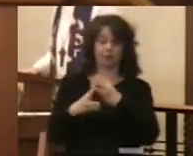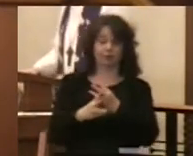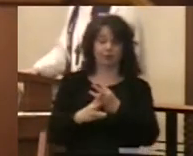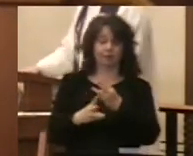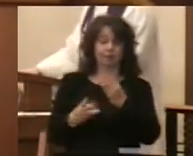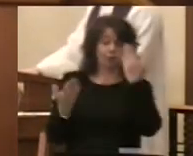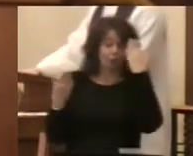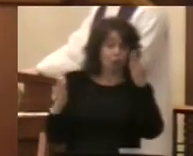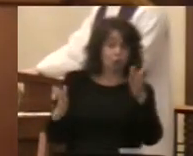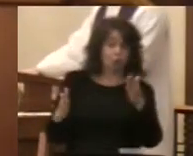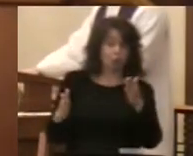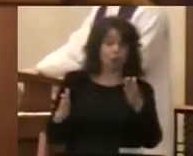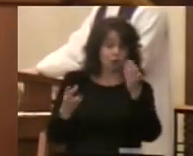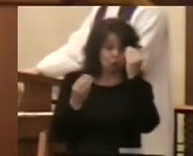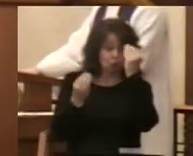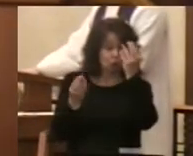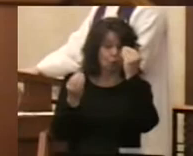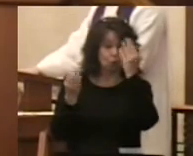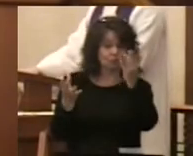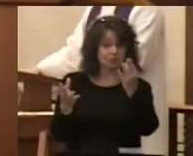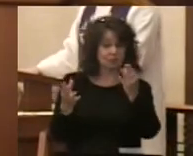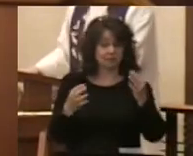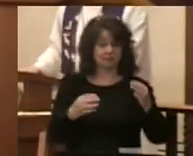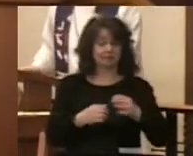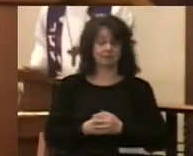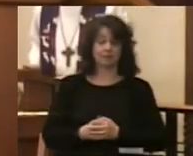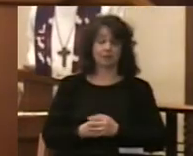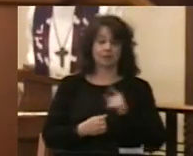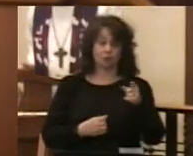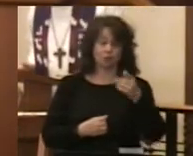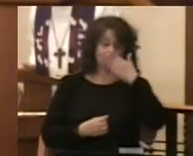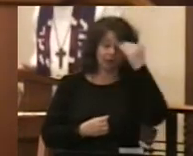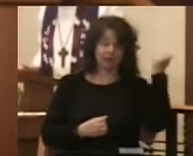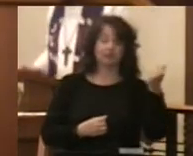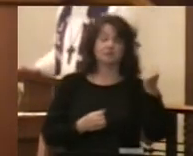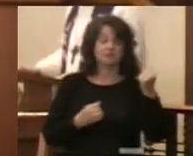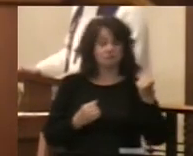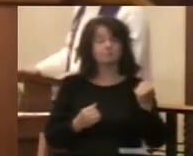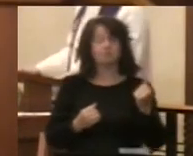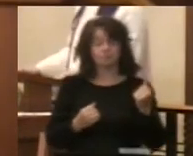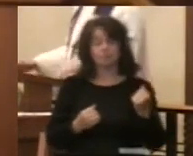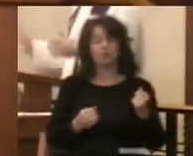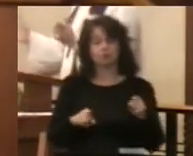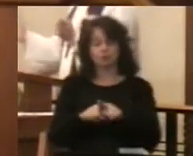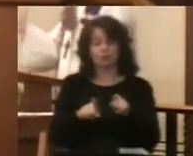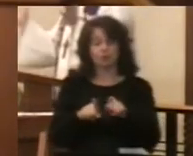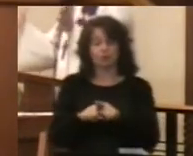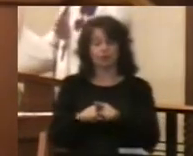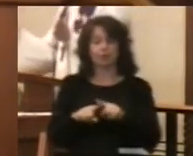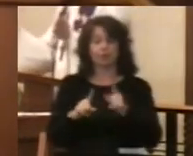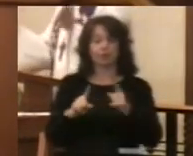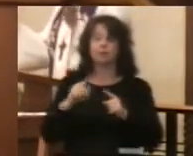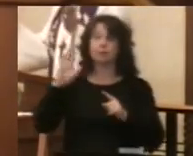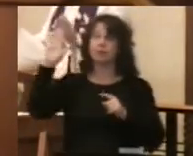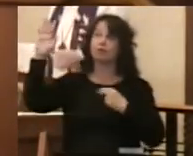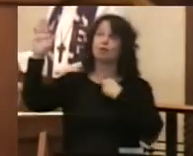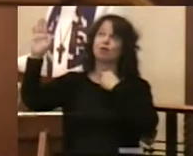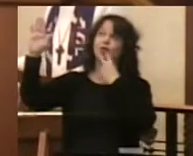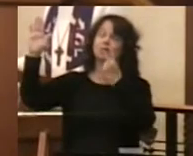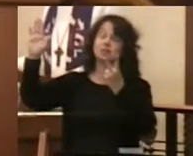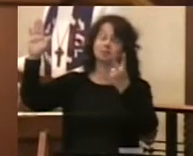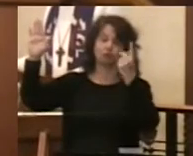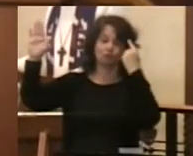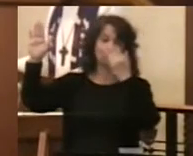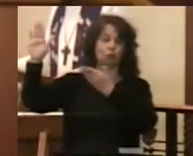this news yet either, and while you may forget it from time to time, this voice has come for